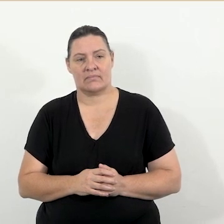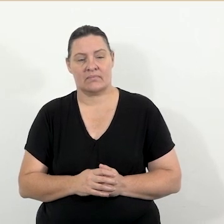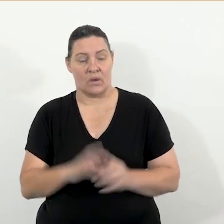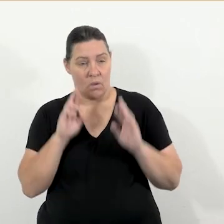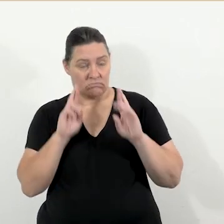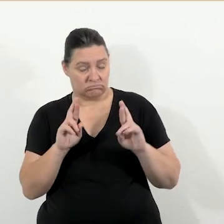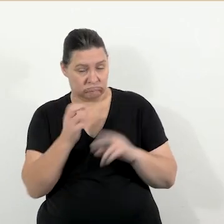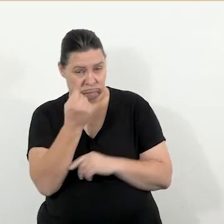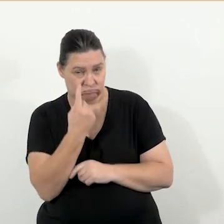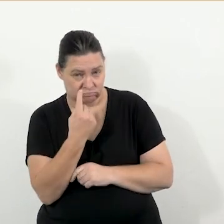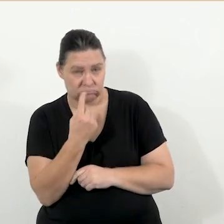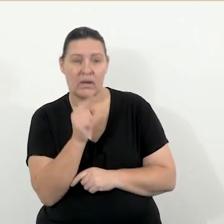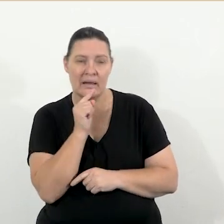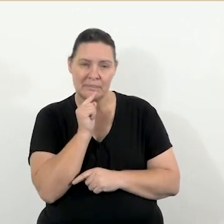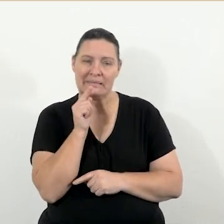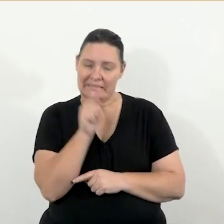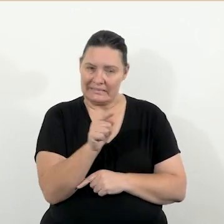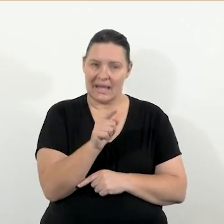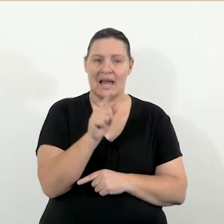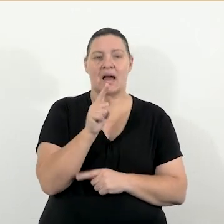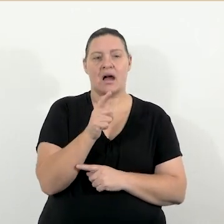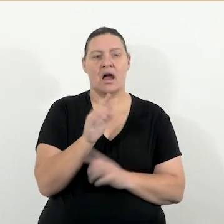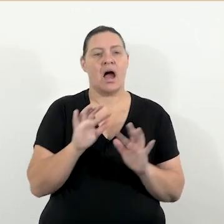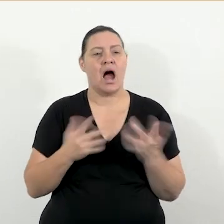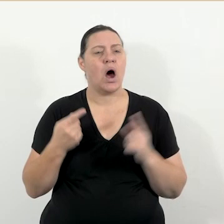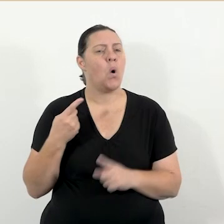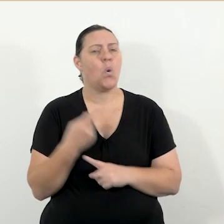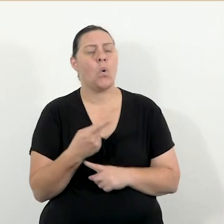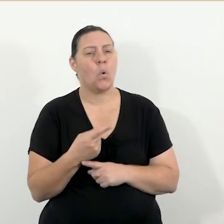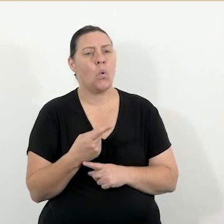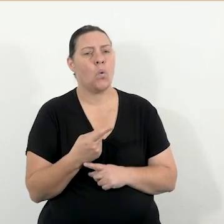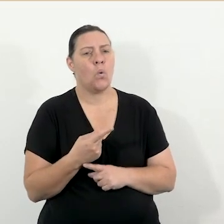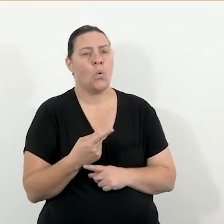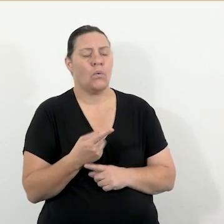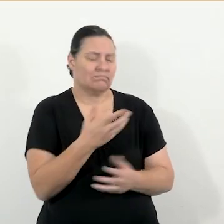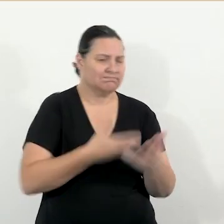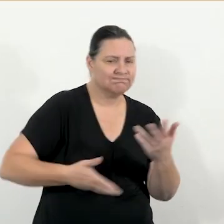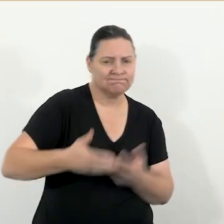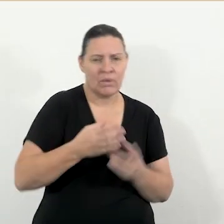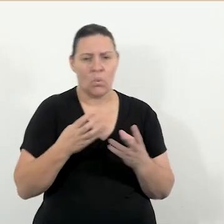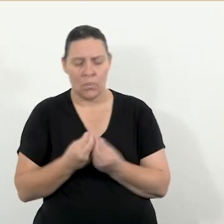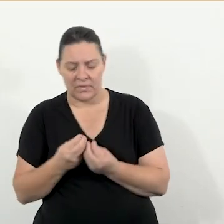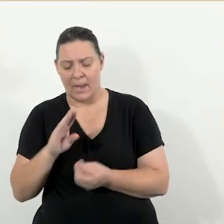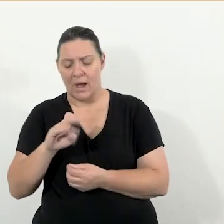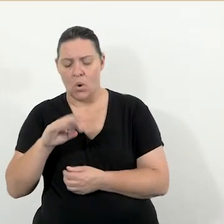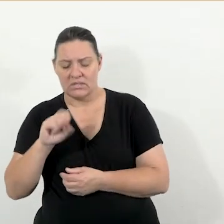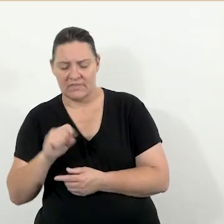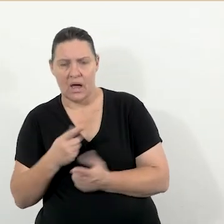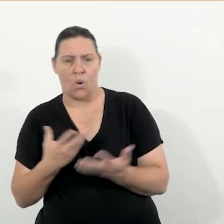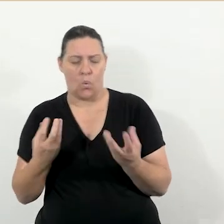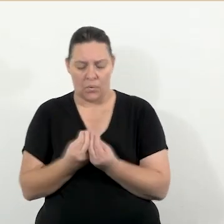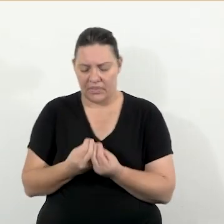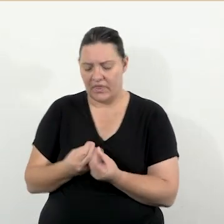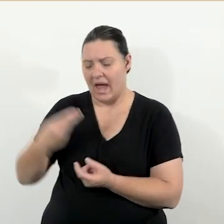I hope we are together. Now, this is the lithosphere. How does the lithosphere interact with the biosphere? How does